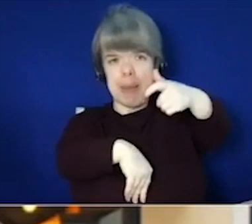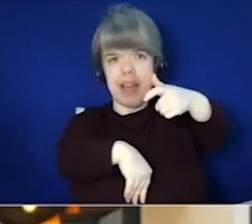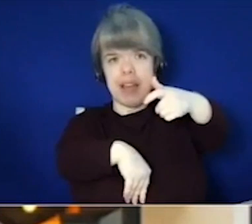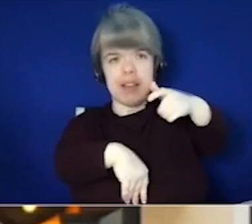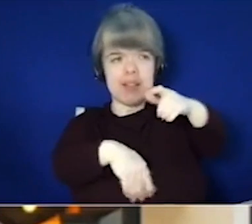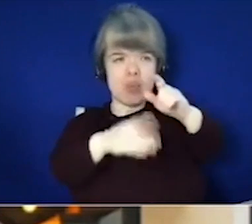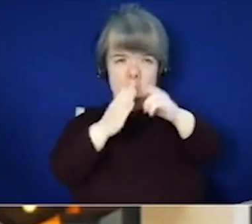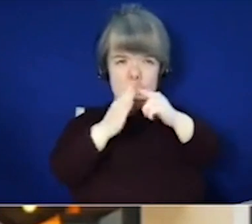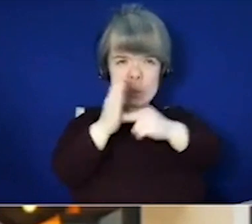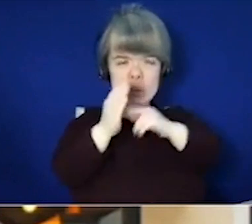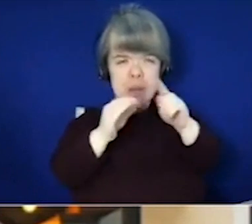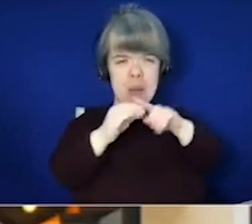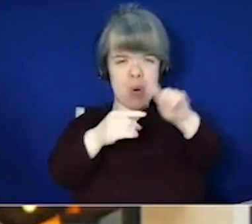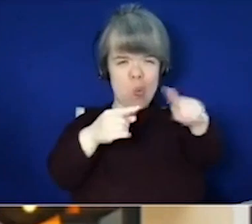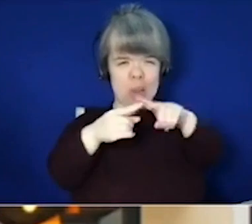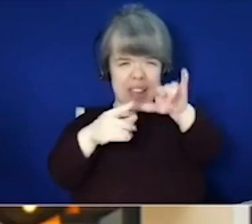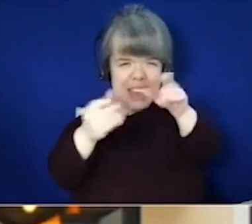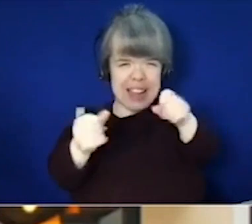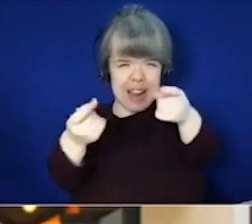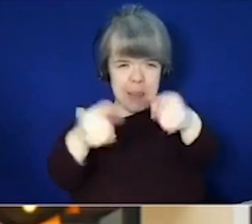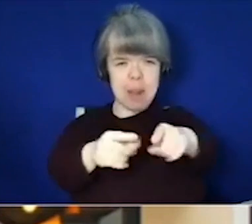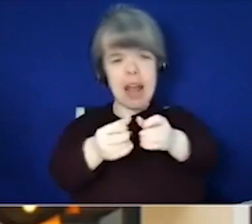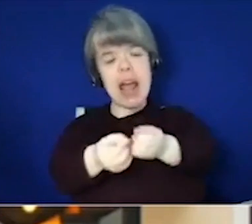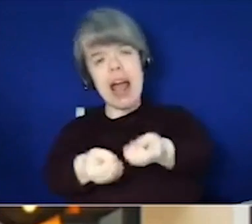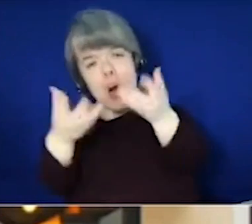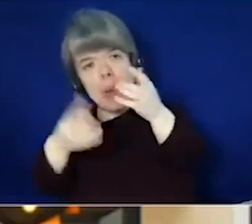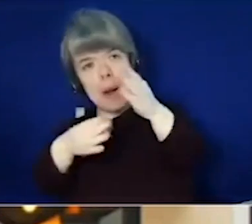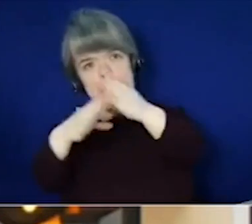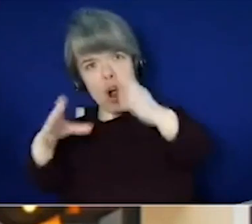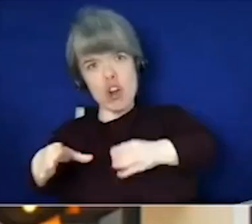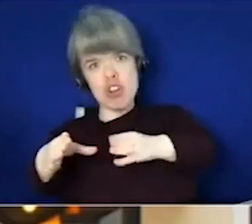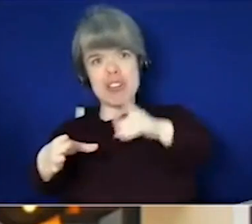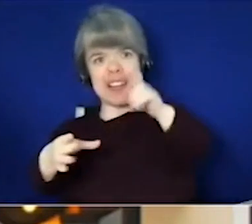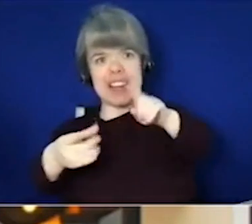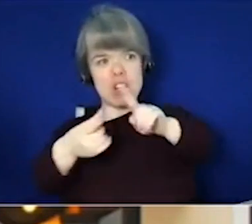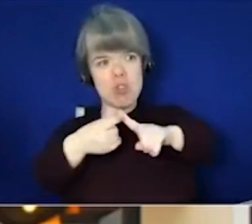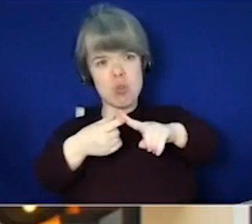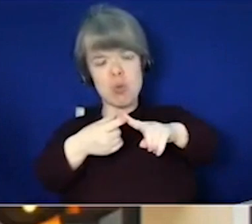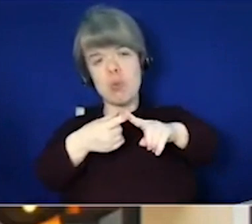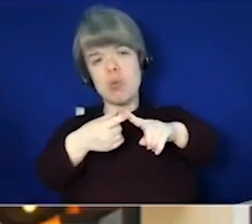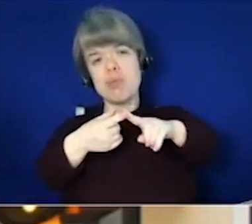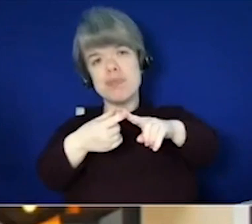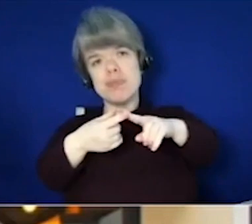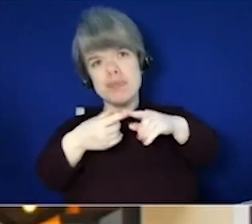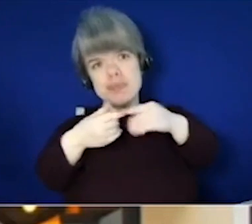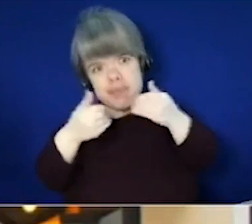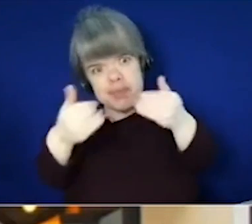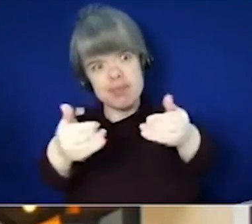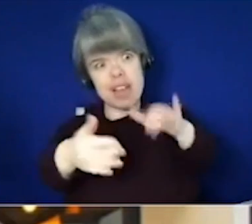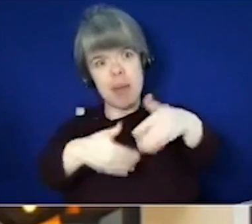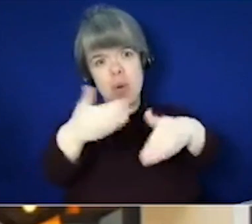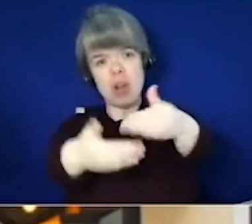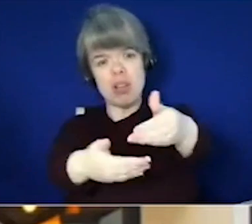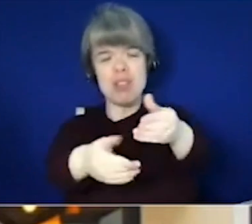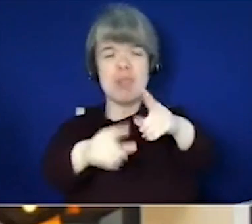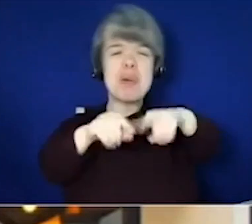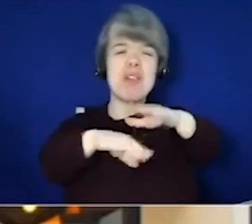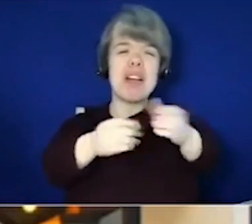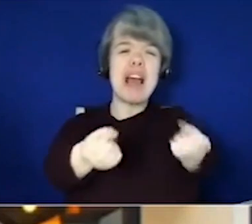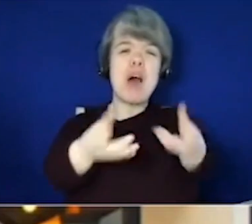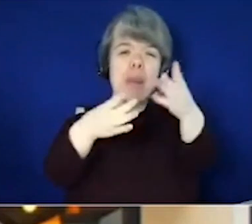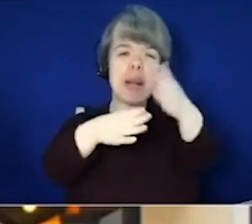together, everything you've shared that we've talked about openly as leaders of this company are the things that we can control in our stores right